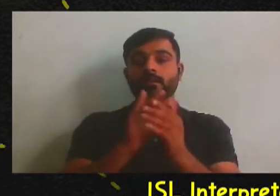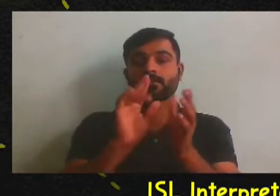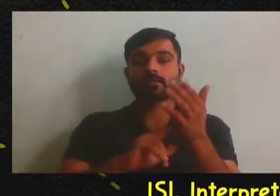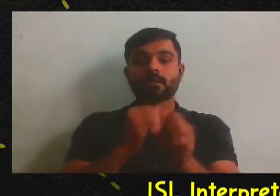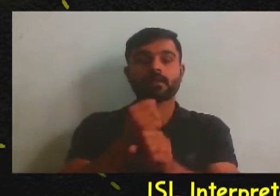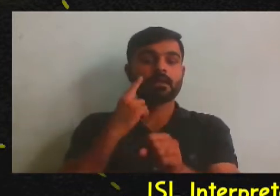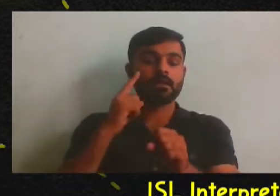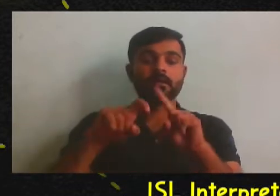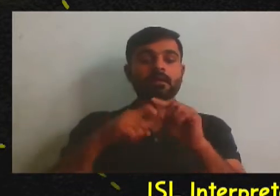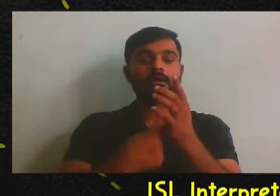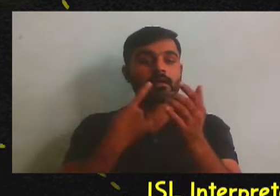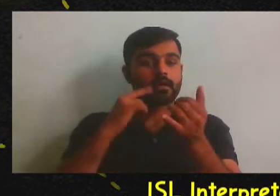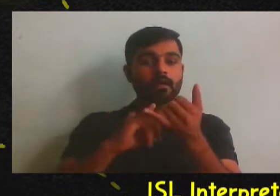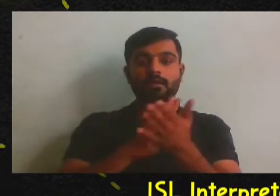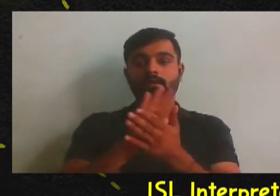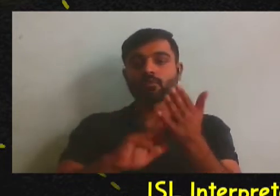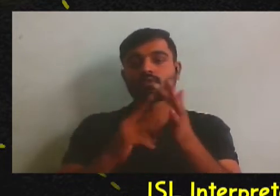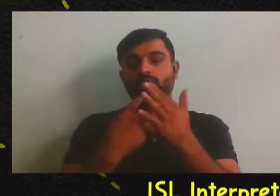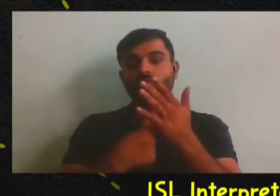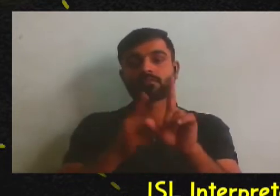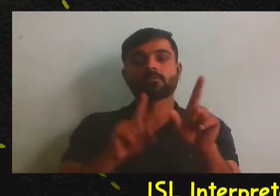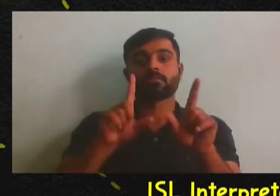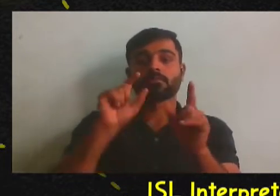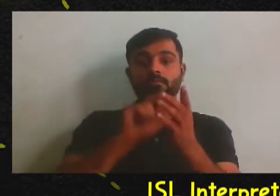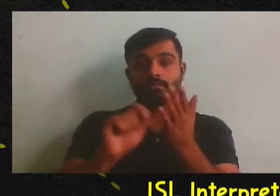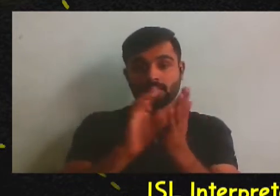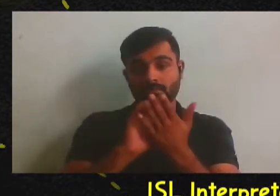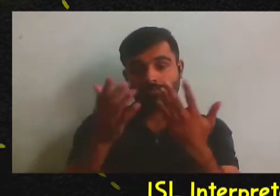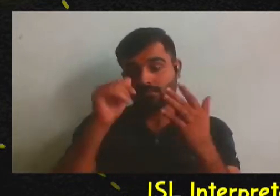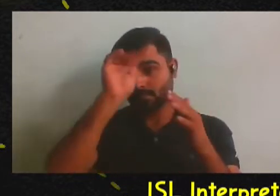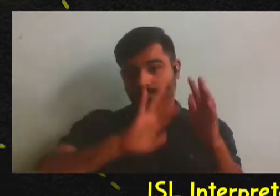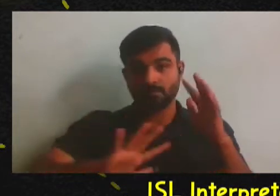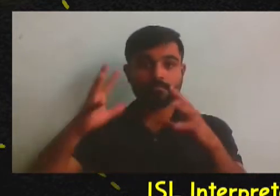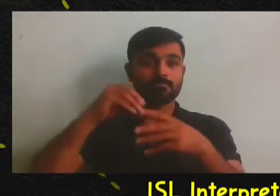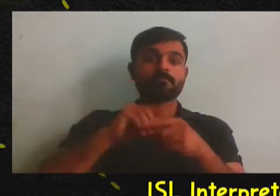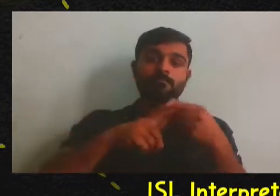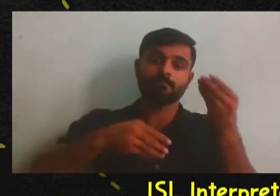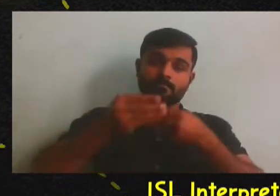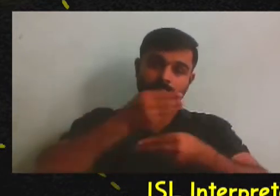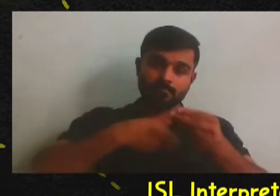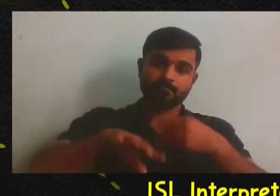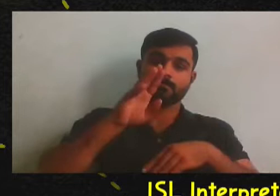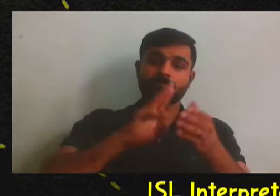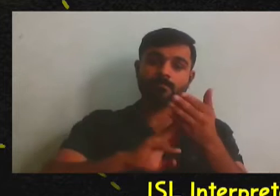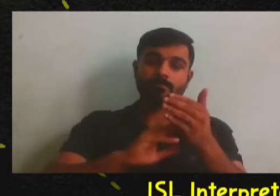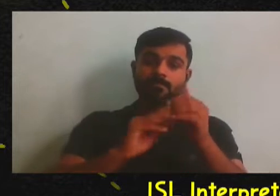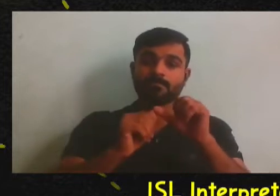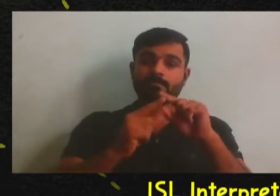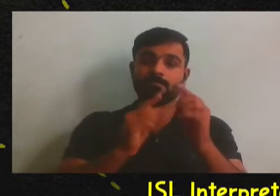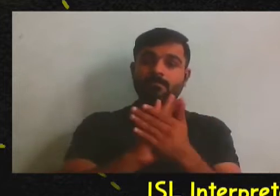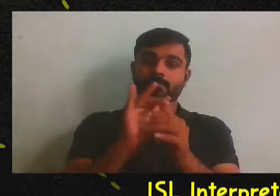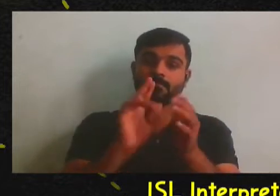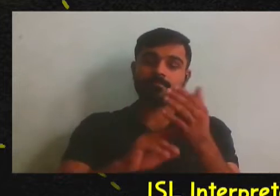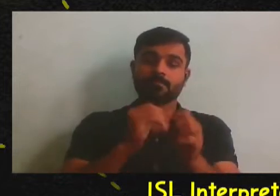IIT Madras and author of the book 1-800-WORLDS, The Making of the Indian Call Center Economy. Mathangi also writes regularly about